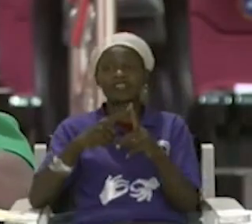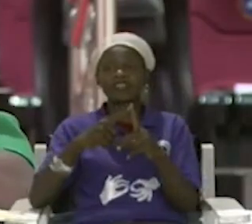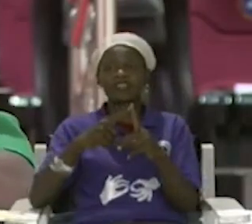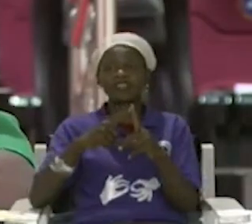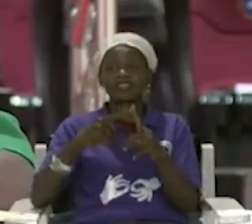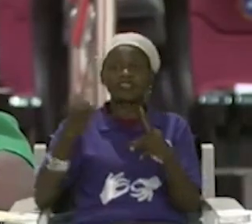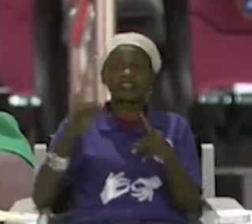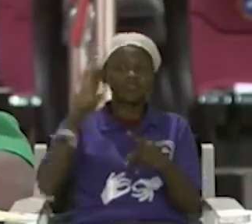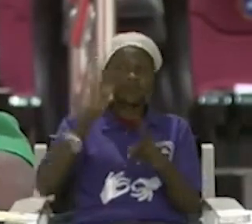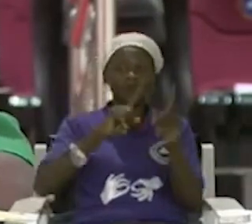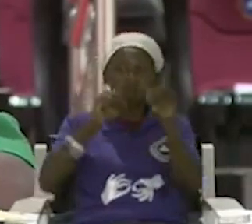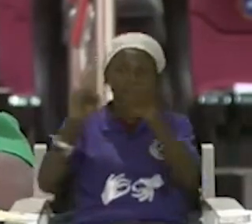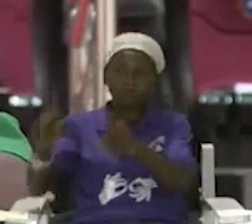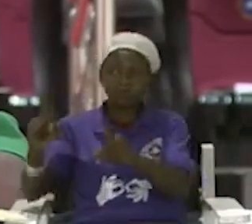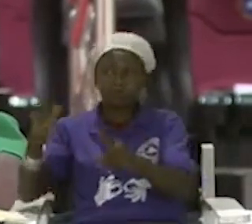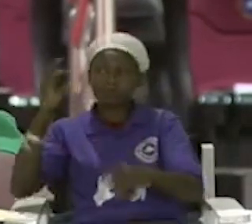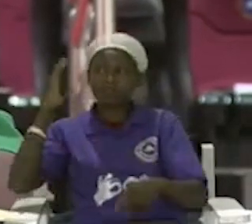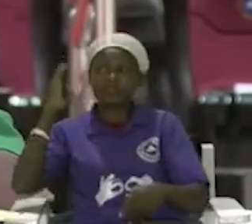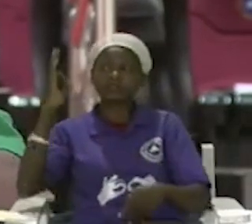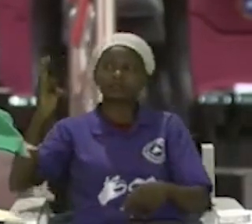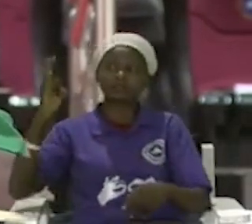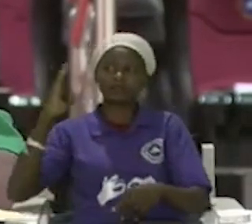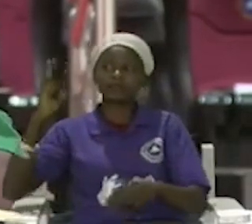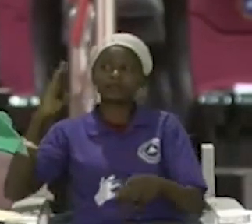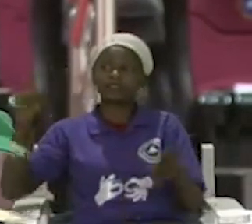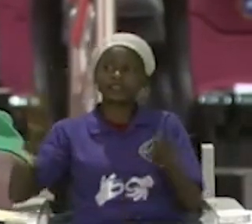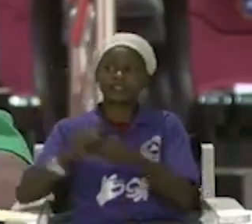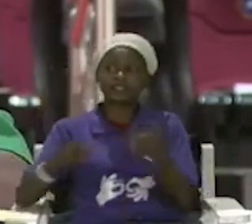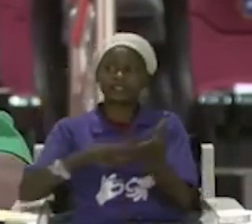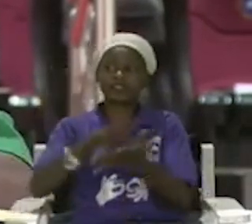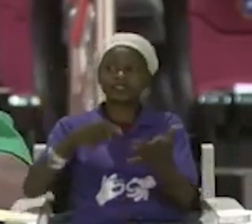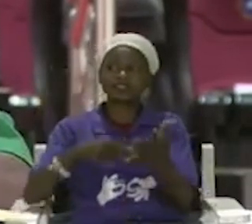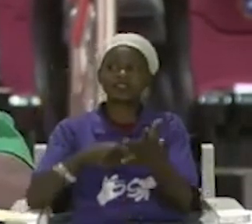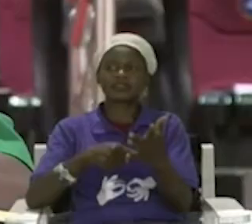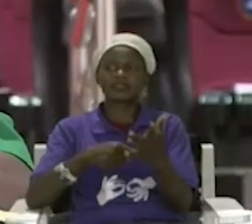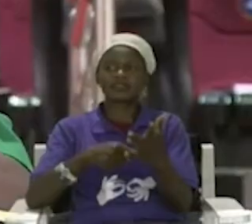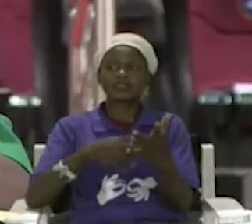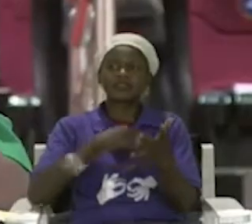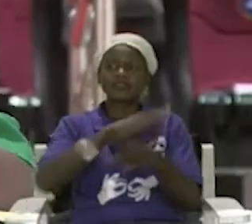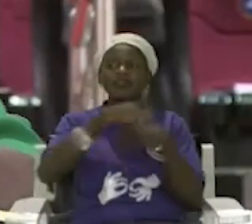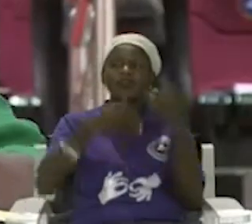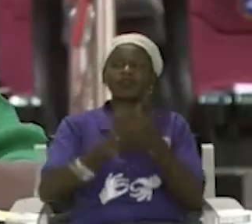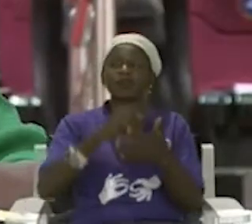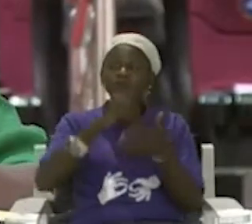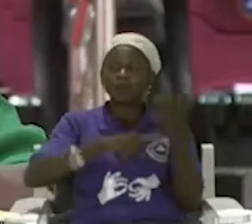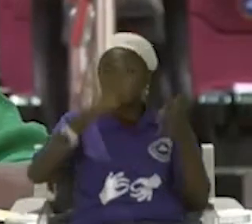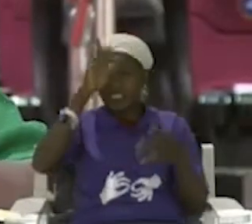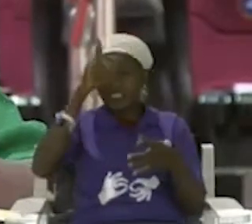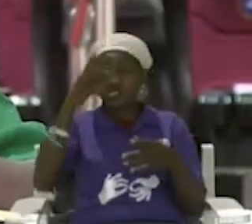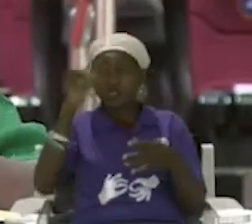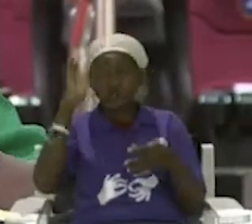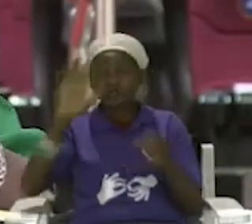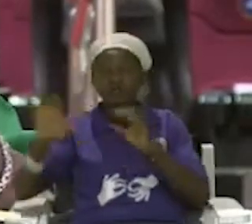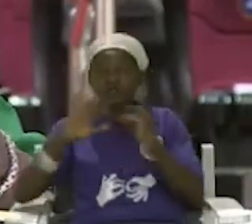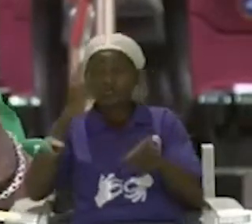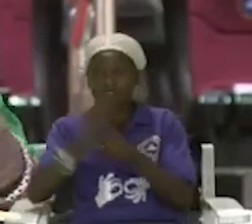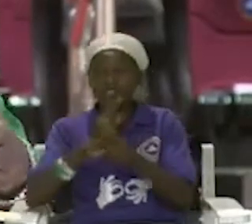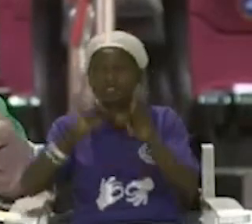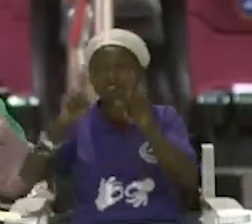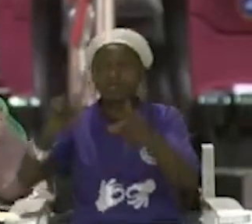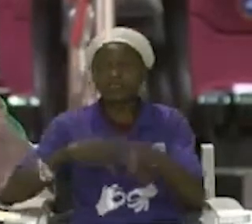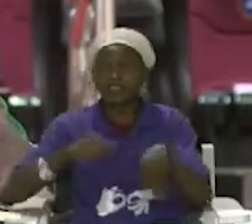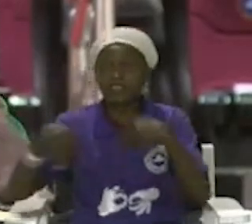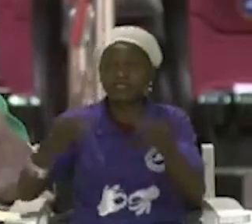they will come, they will minister like this, and all I will do will be just come and give you the